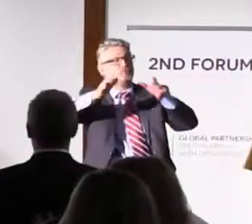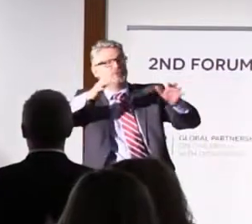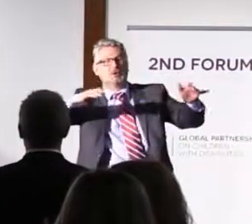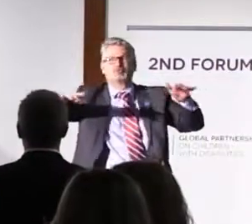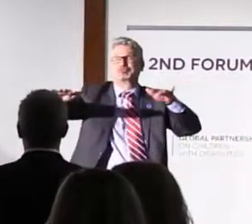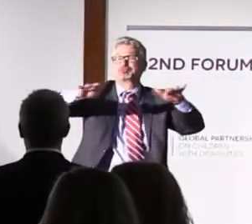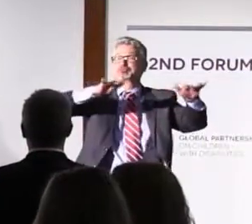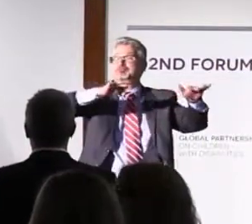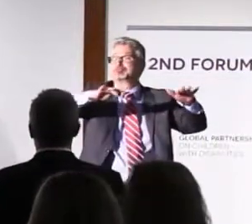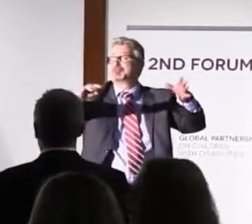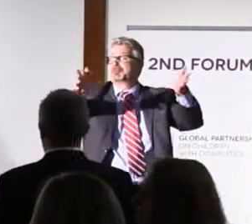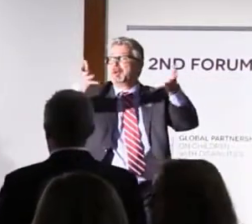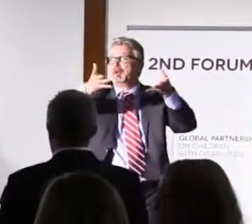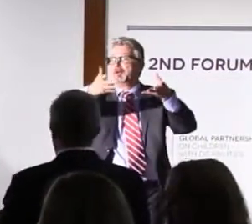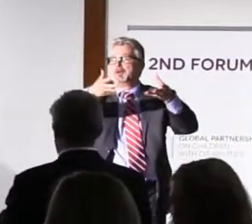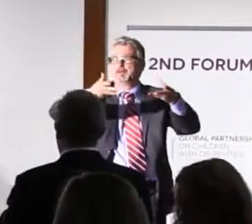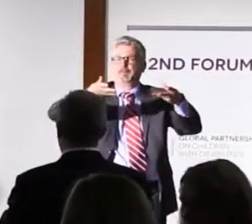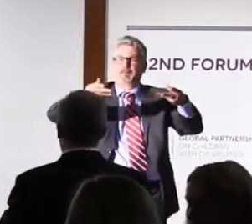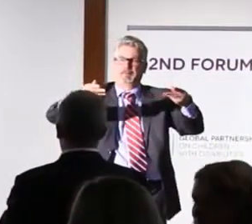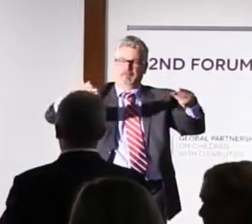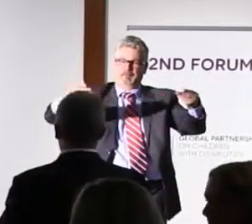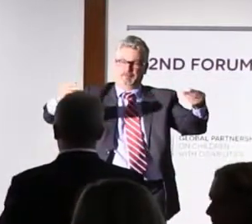And now it's time to drink